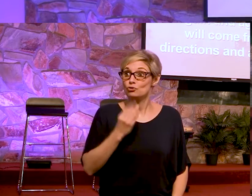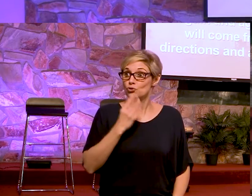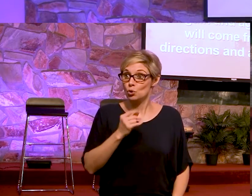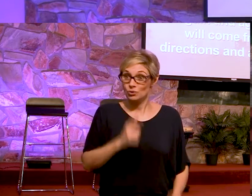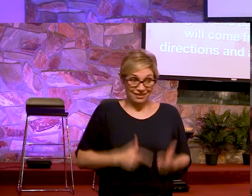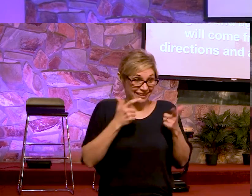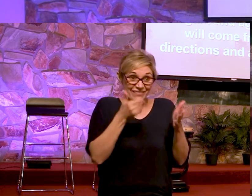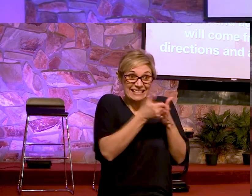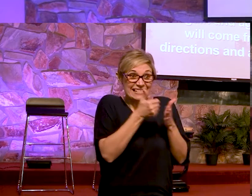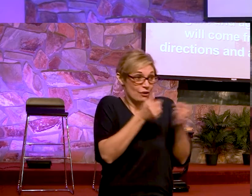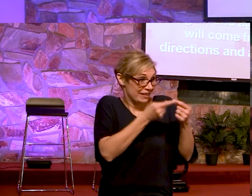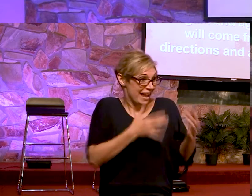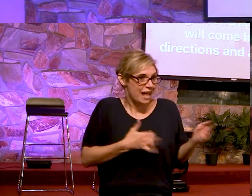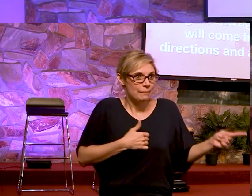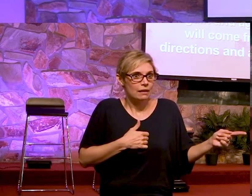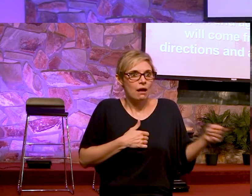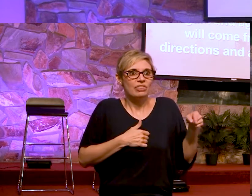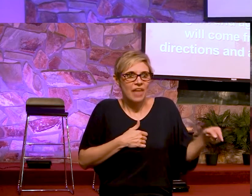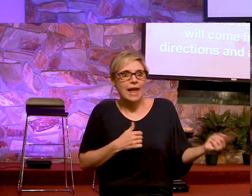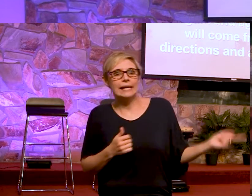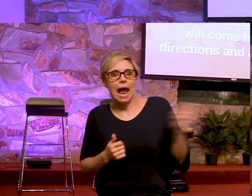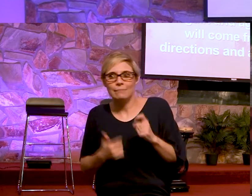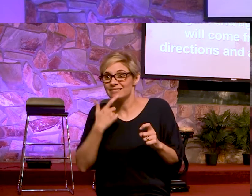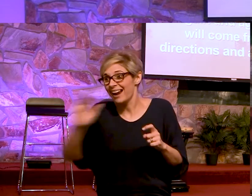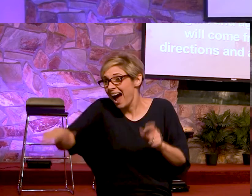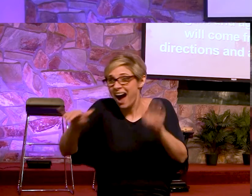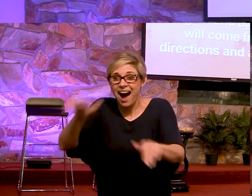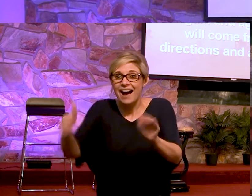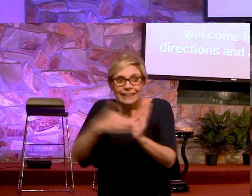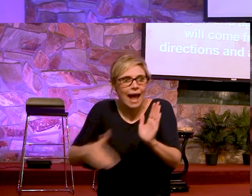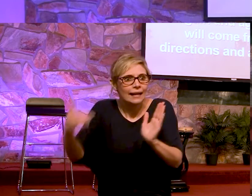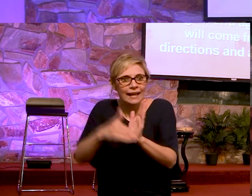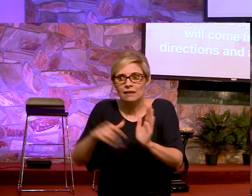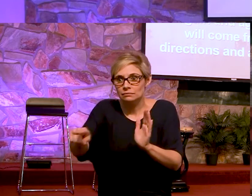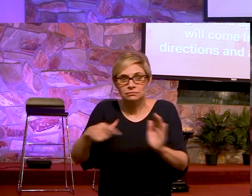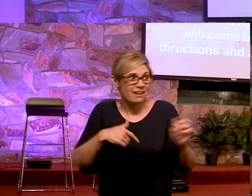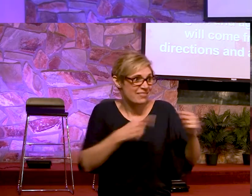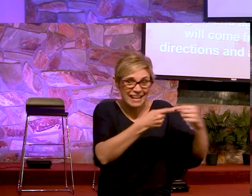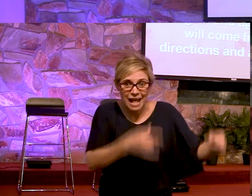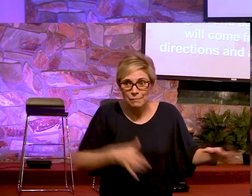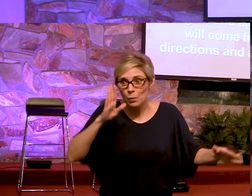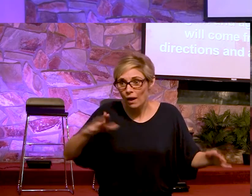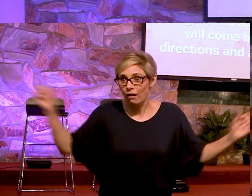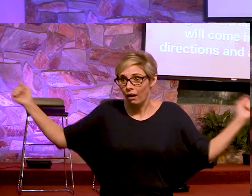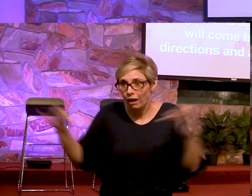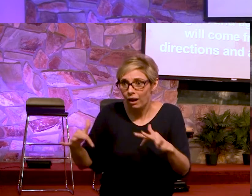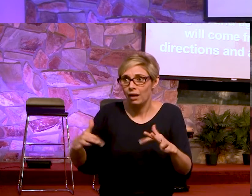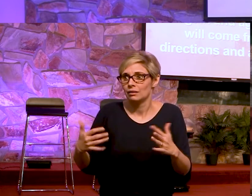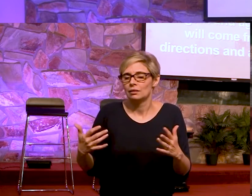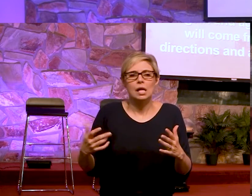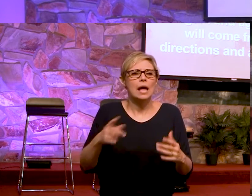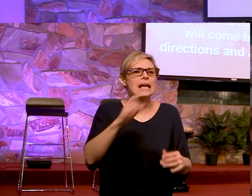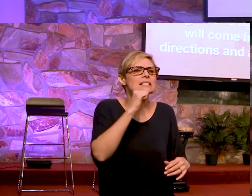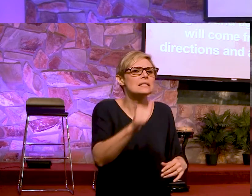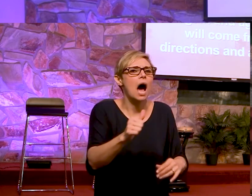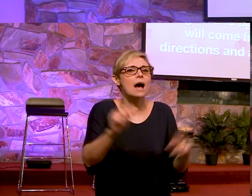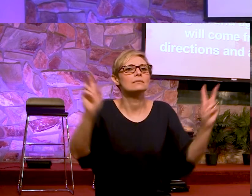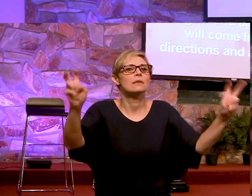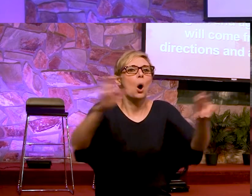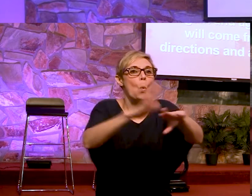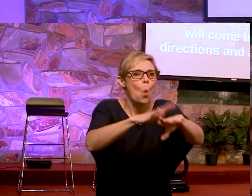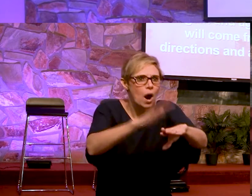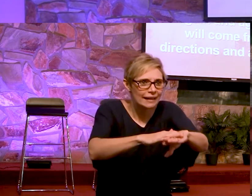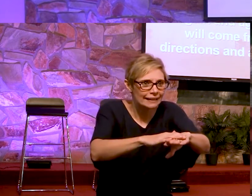the enemy came and told us again and again, they will come from all directions and attack us. Now, what alarms me about